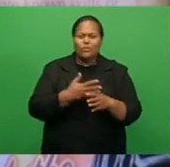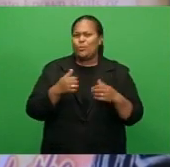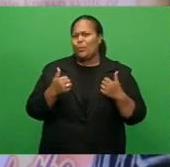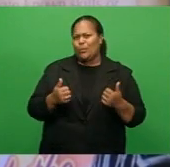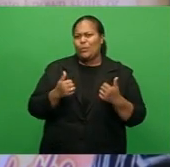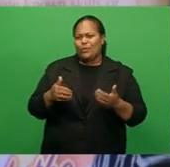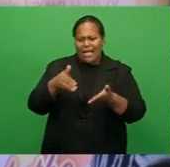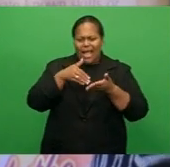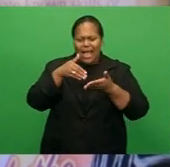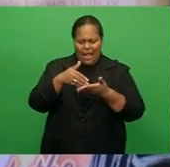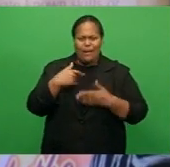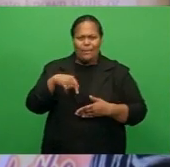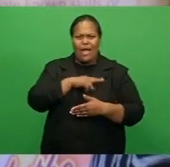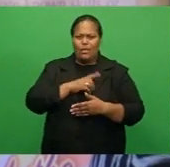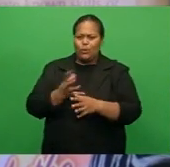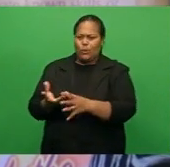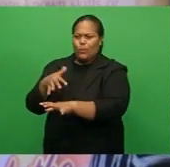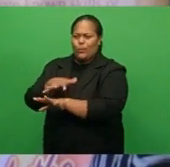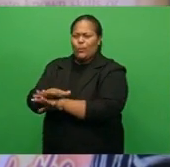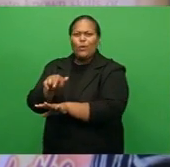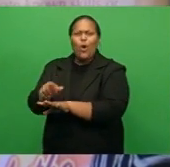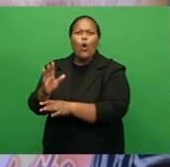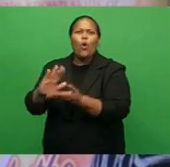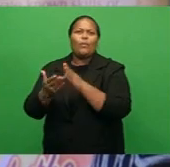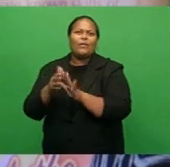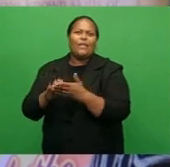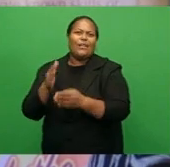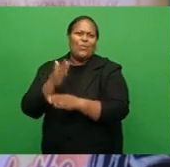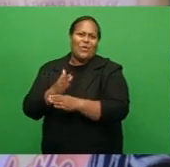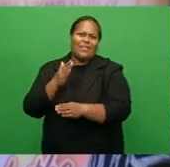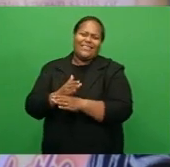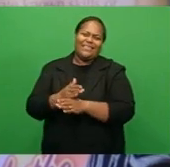the community and into the workforce.